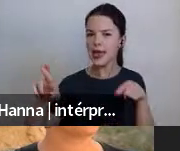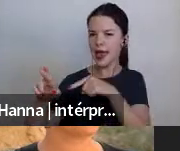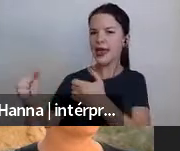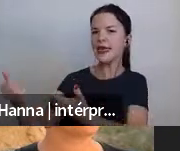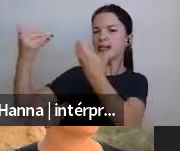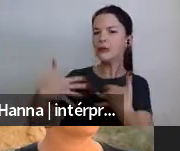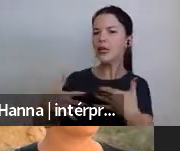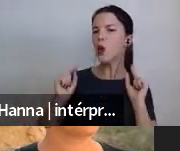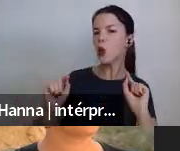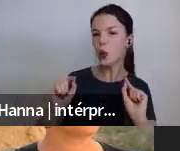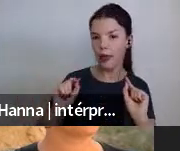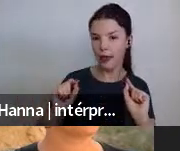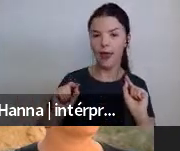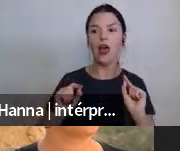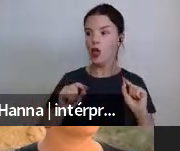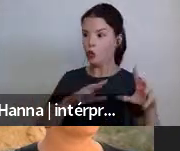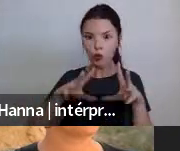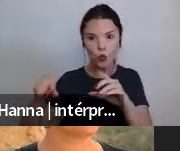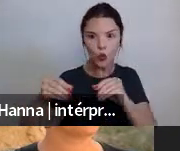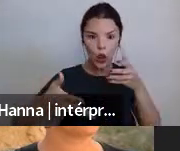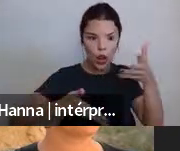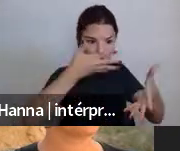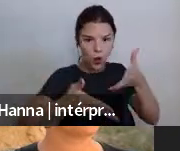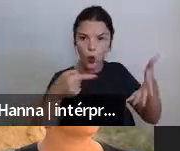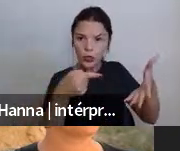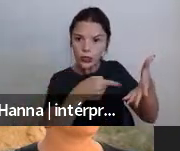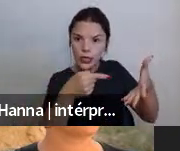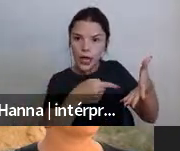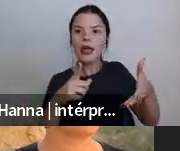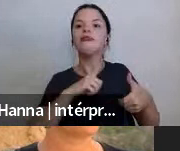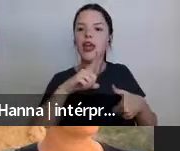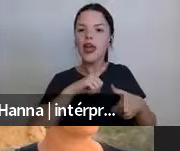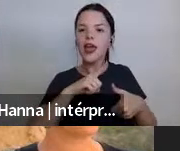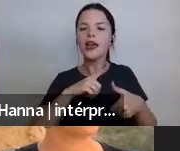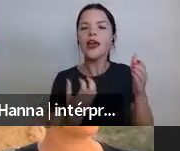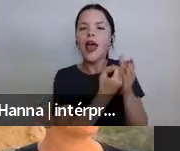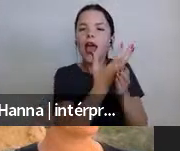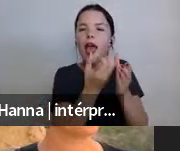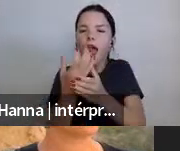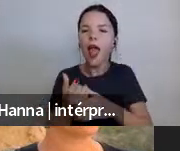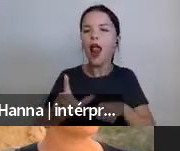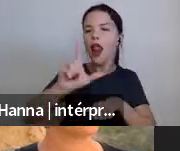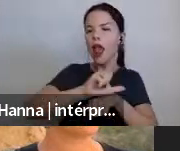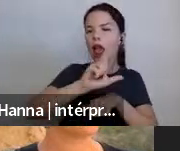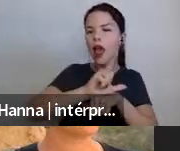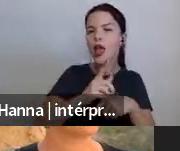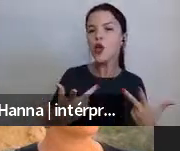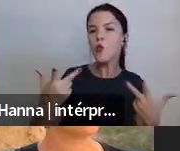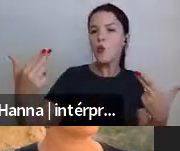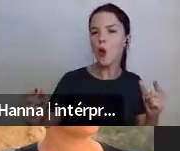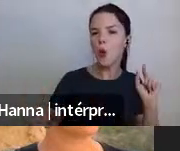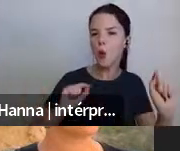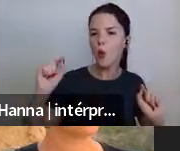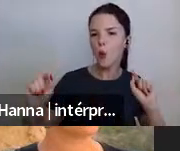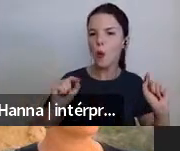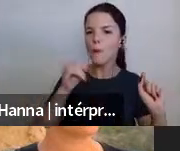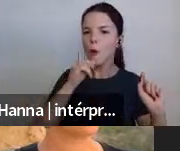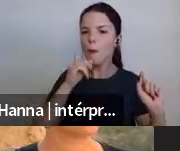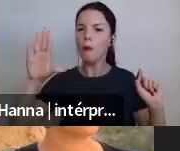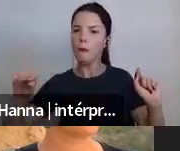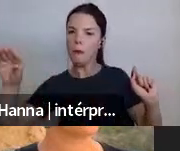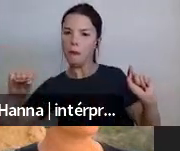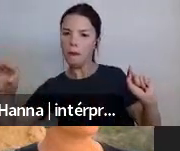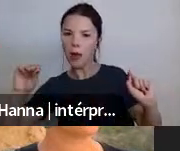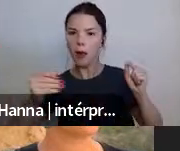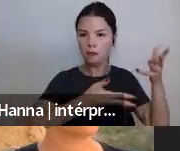same types of lexical formation processes as those attested in spoken